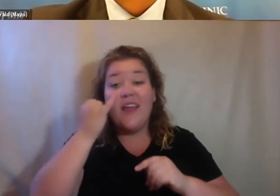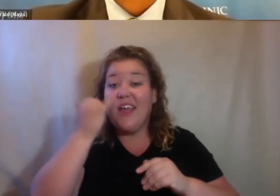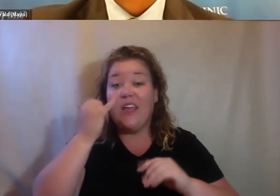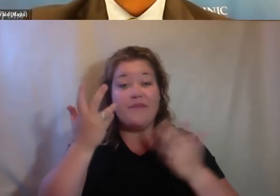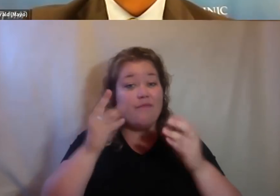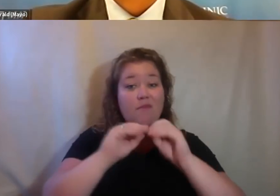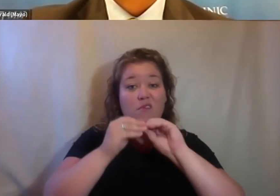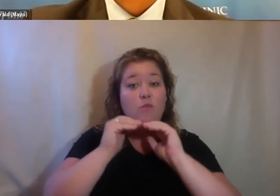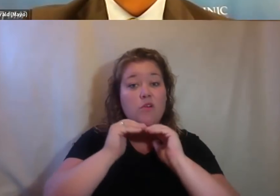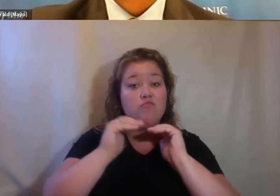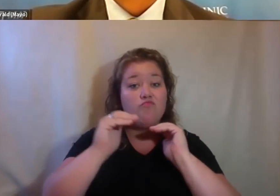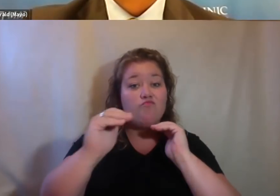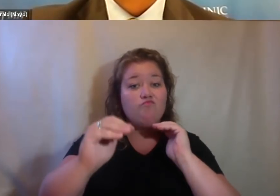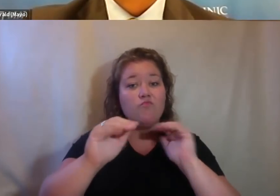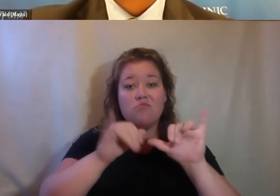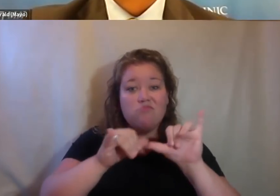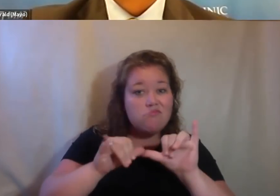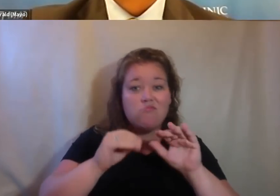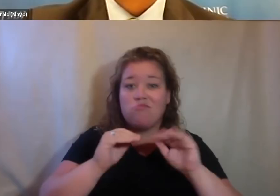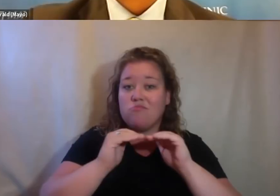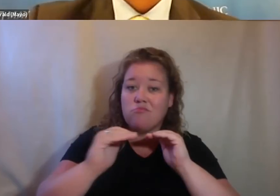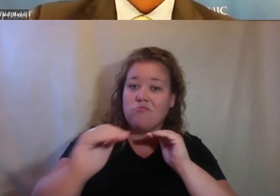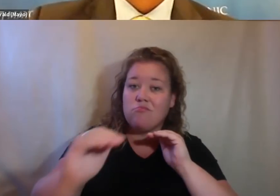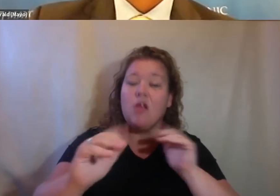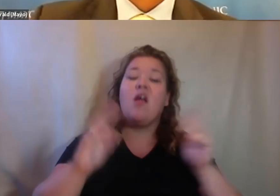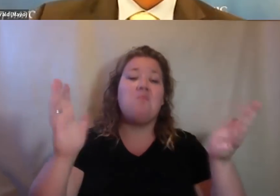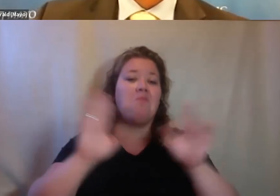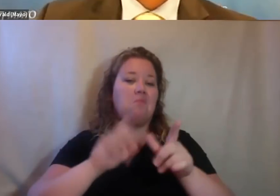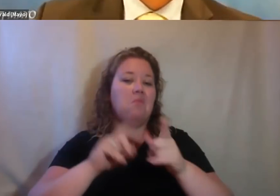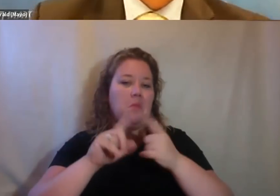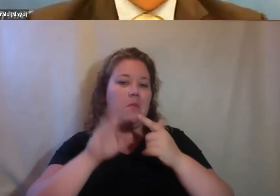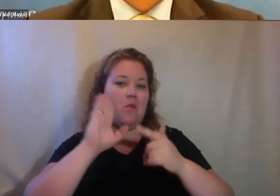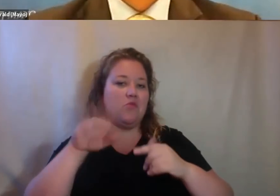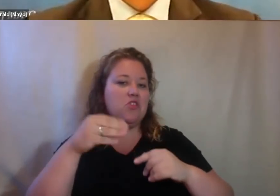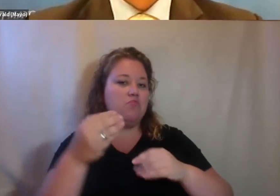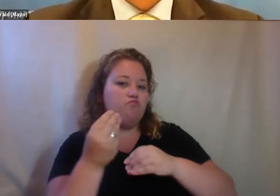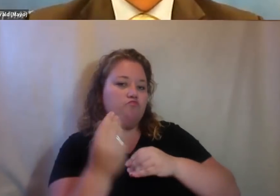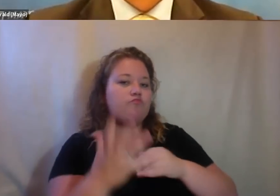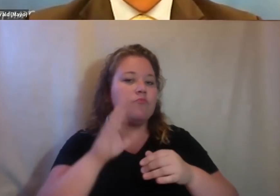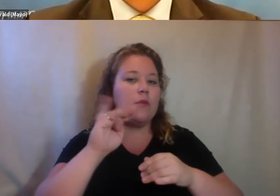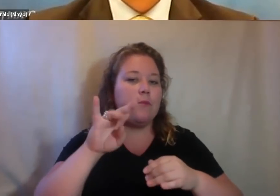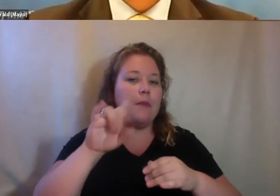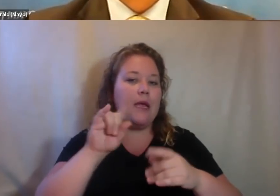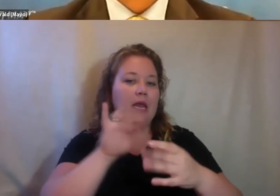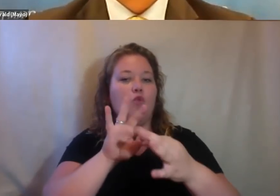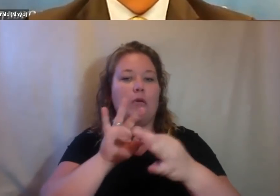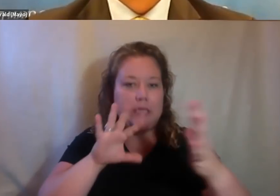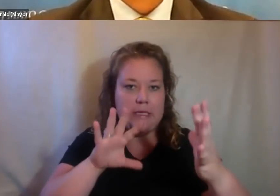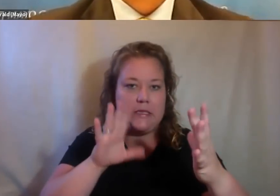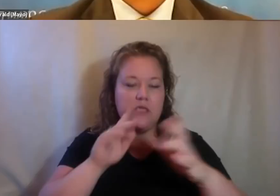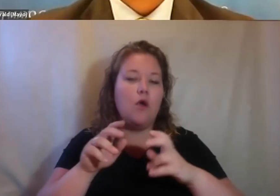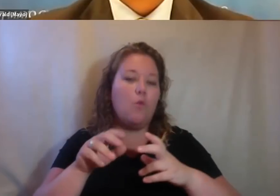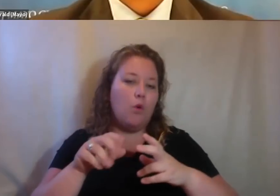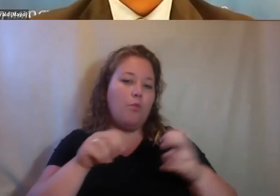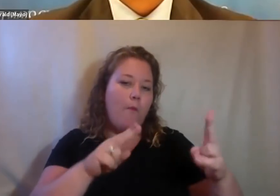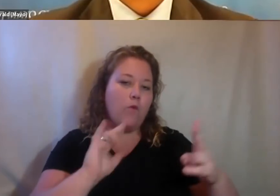change significantly, then we would just share that information with you by a media release, posting it on our dedicated